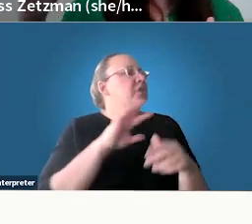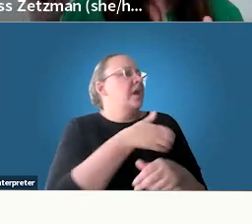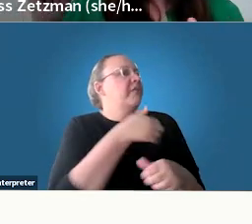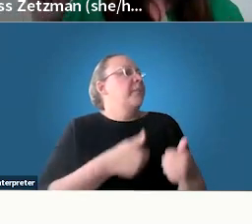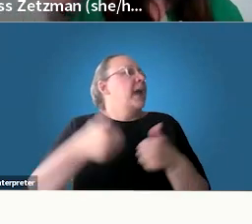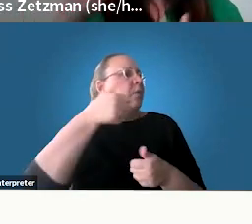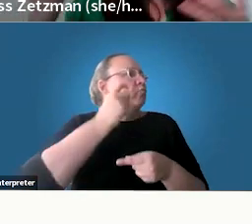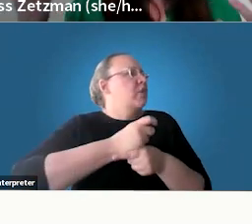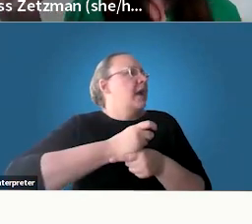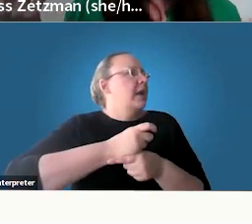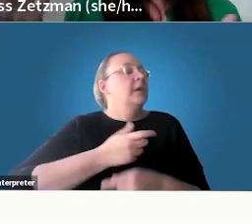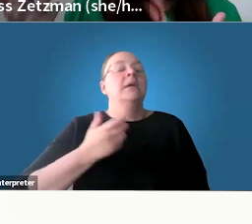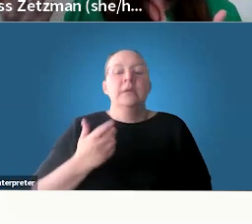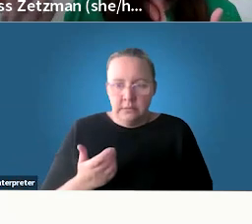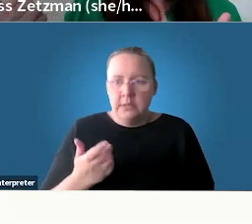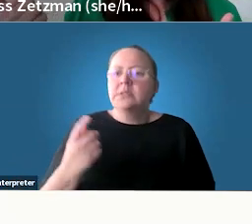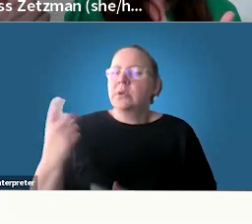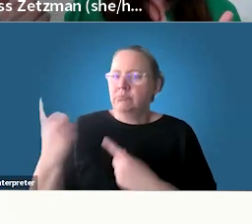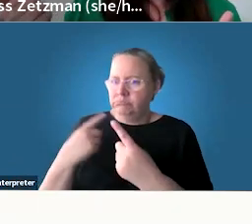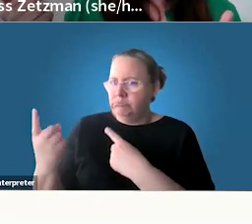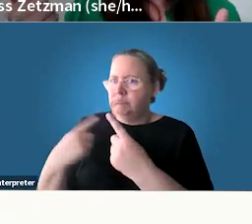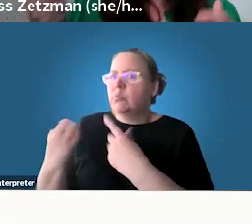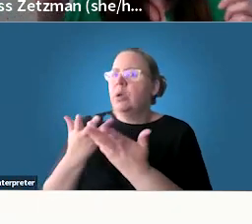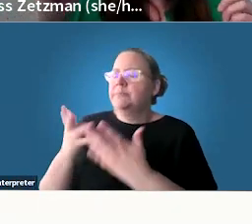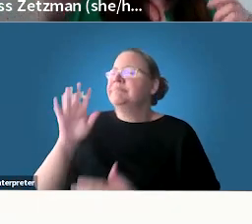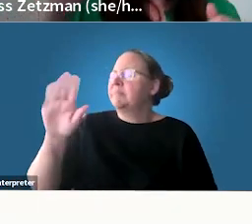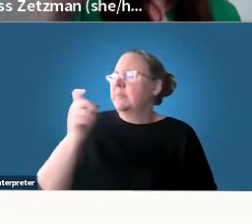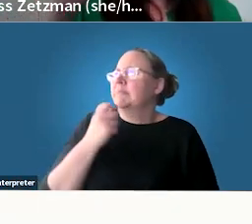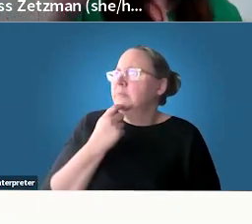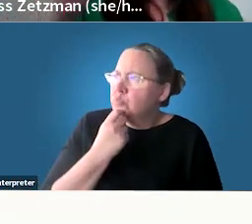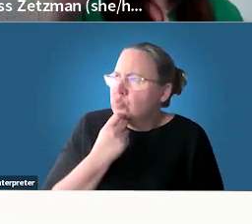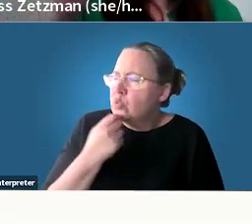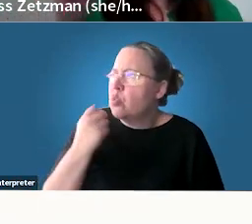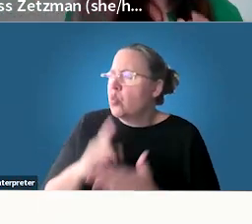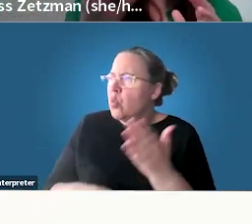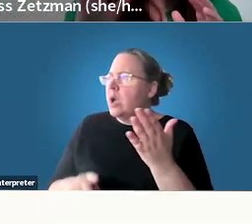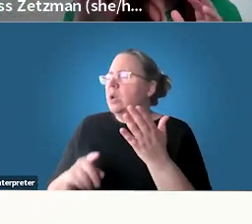the narrative. And our conversation was really around, well,